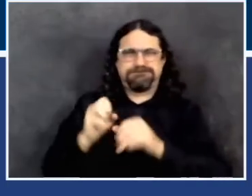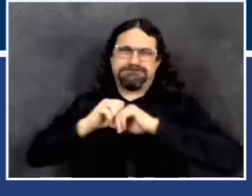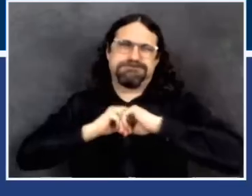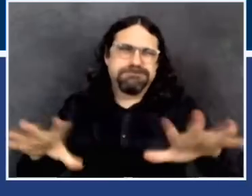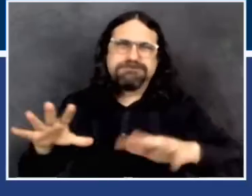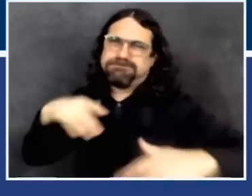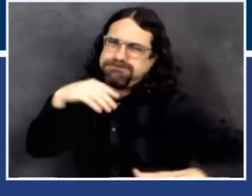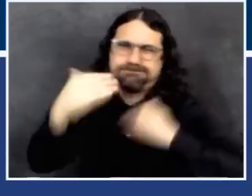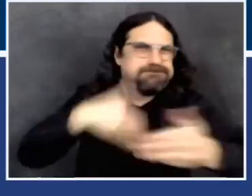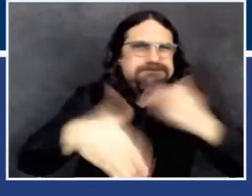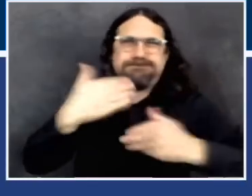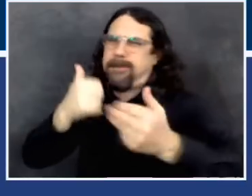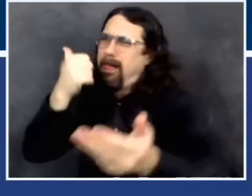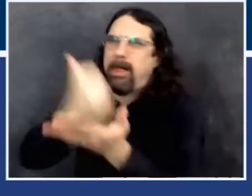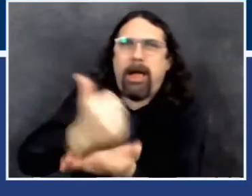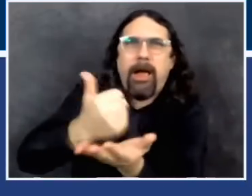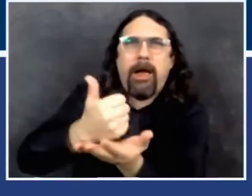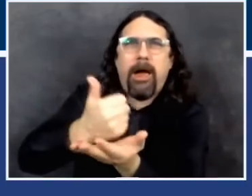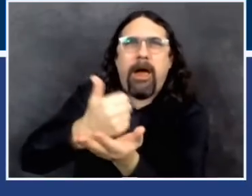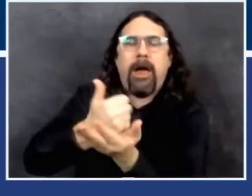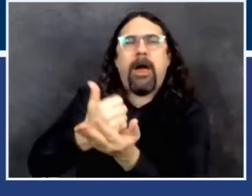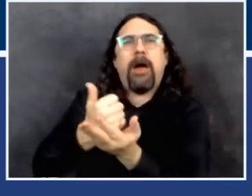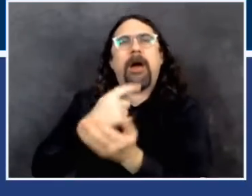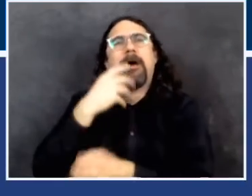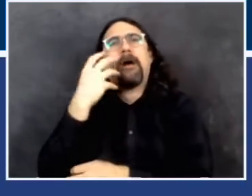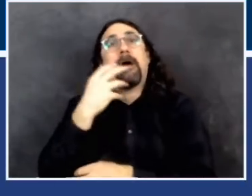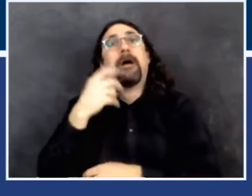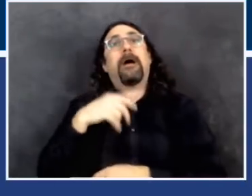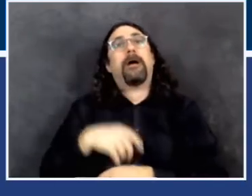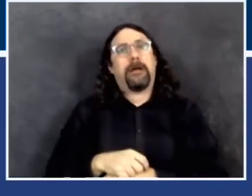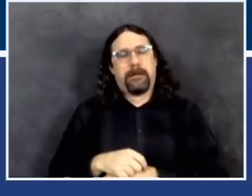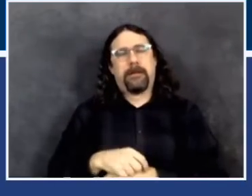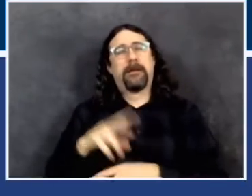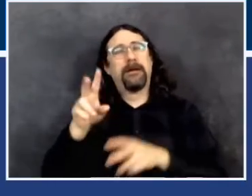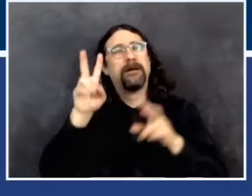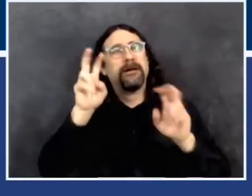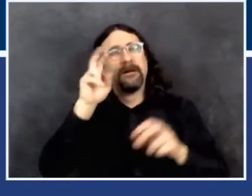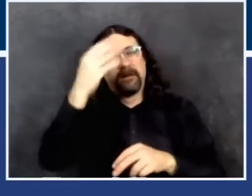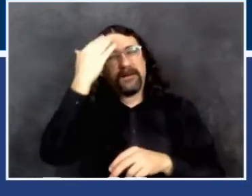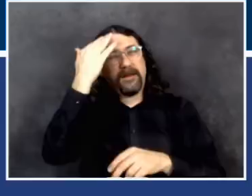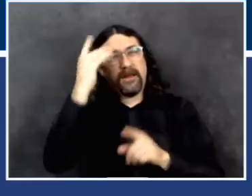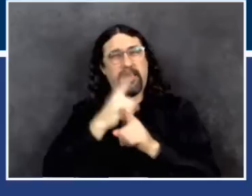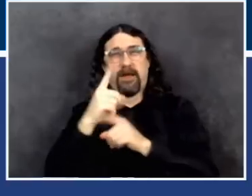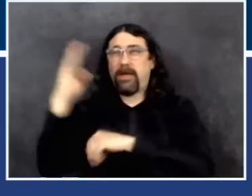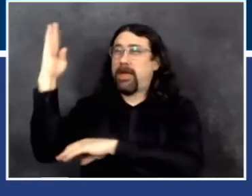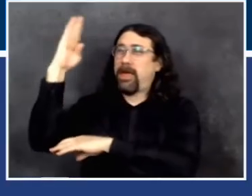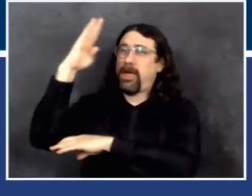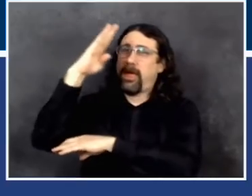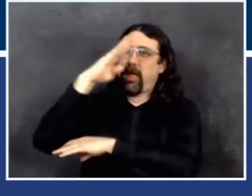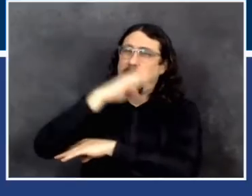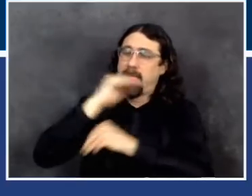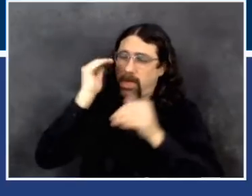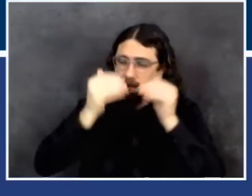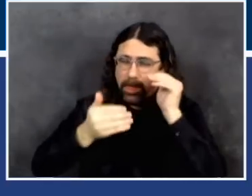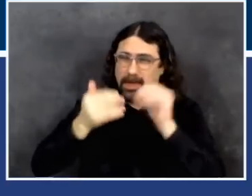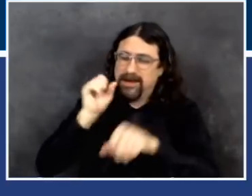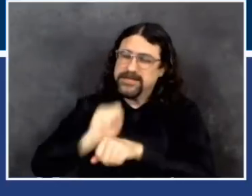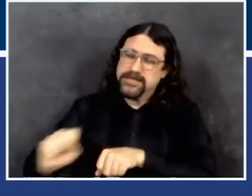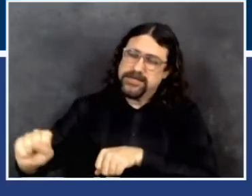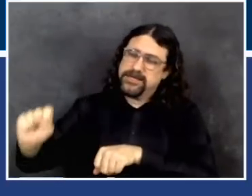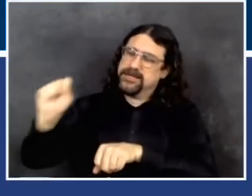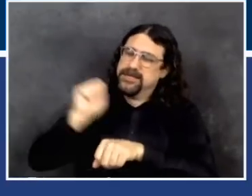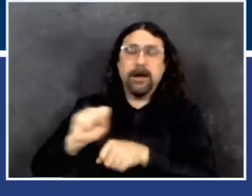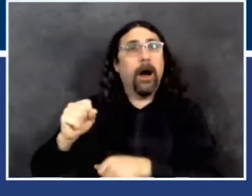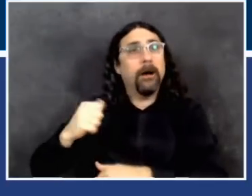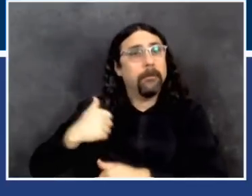worn, imagine that uplift when they look down the hallway and they see doctors and nurses in their fatigues coming to help them.